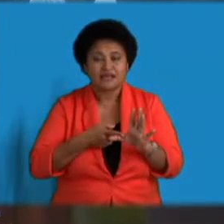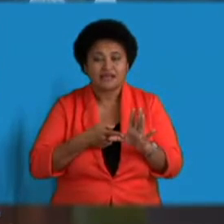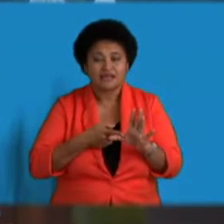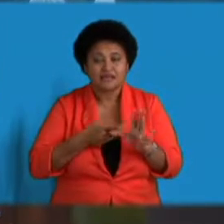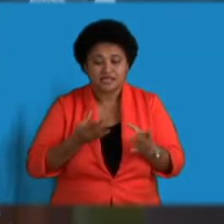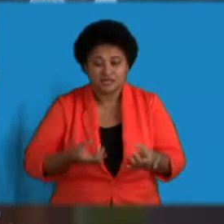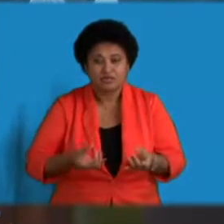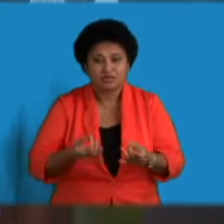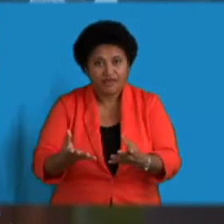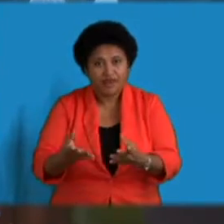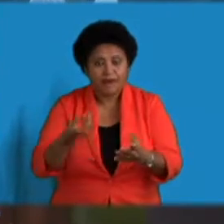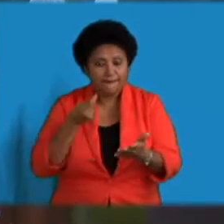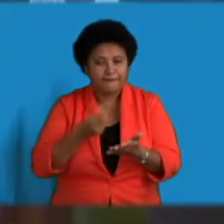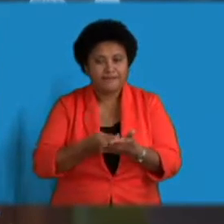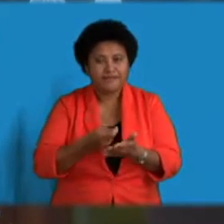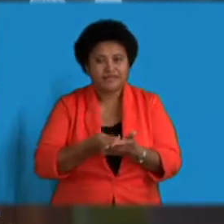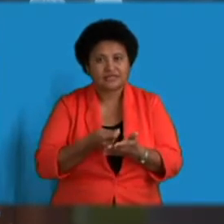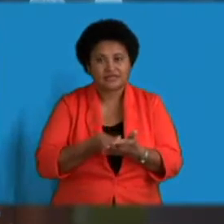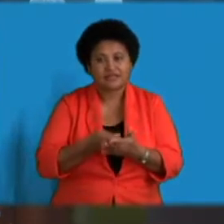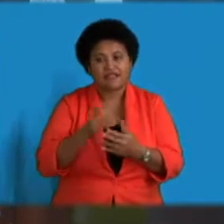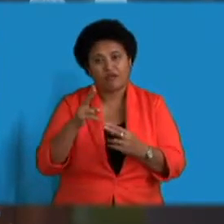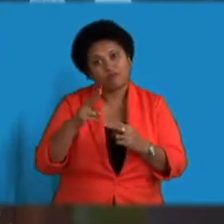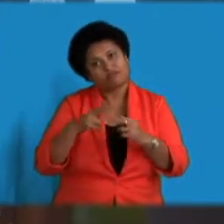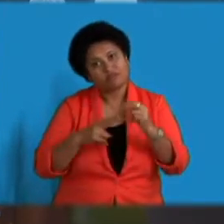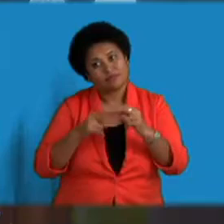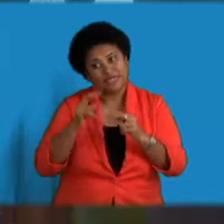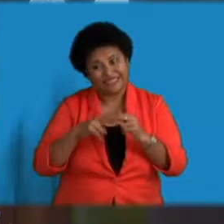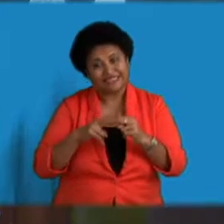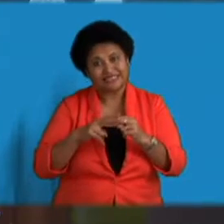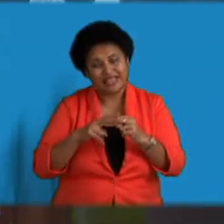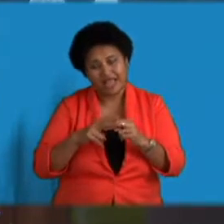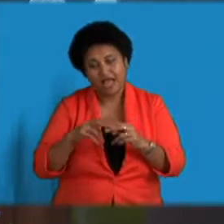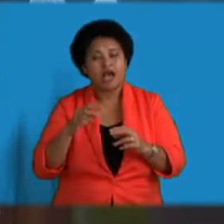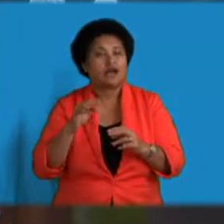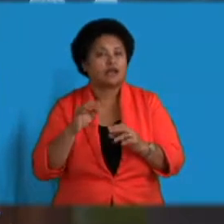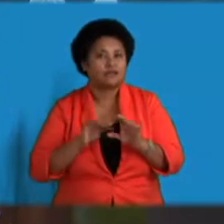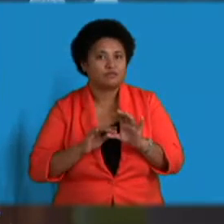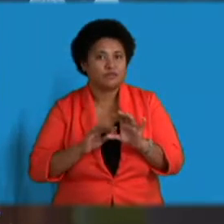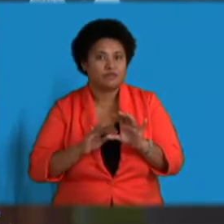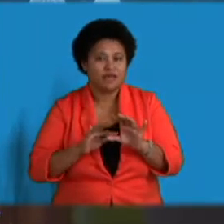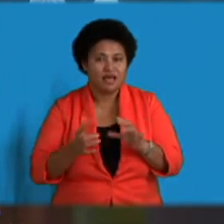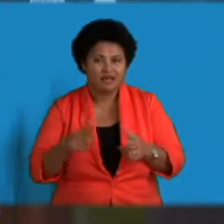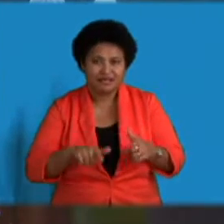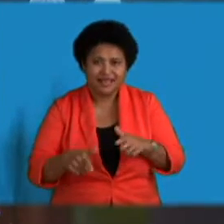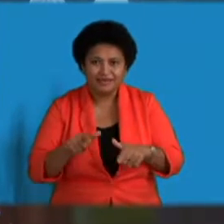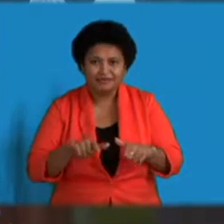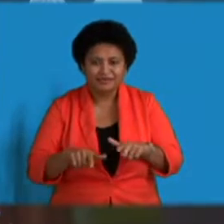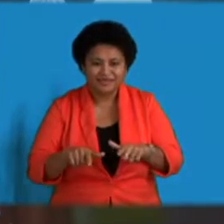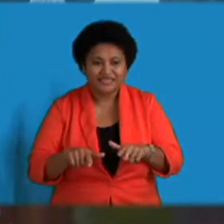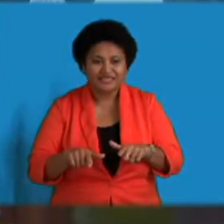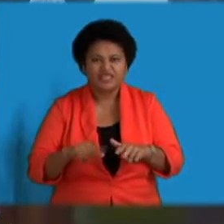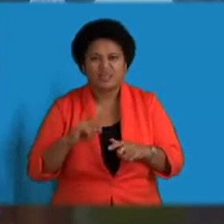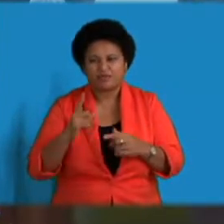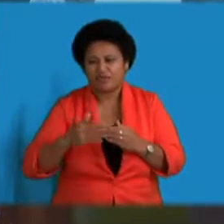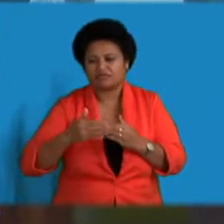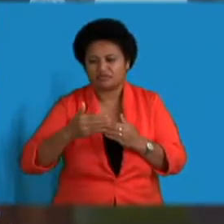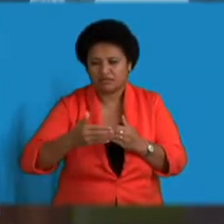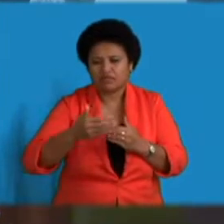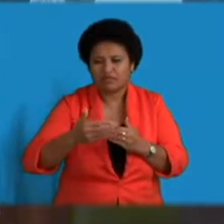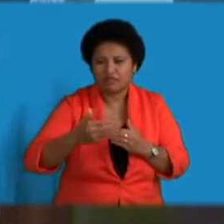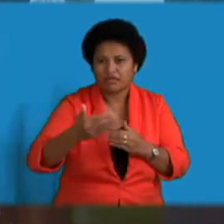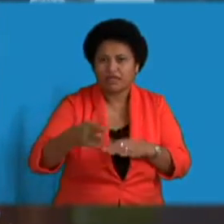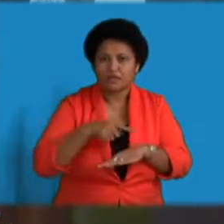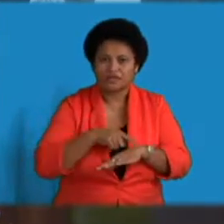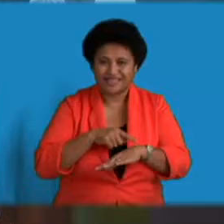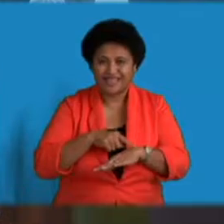provided money for construction of a dedicated computer lab. But it will take time, Madam Speaker, because that money, we have a limited